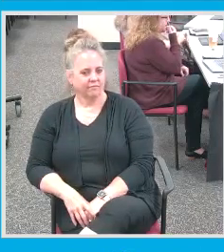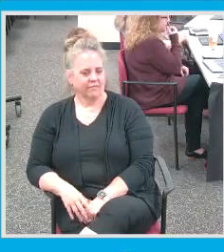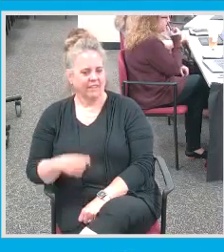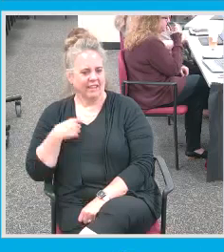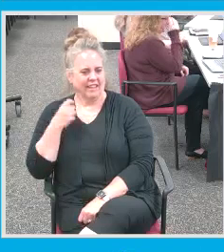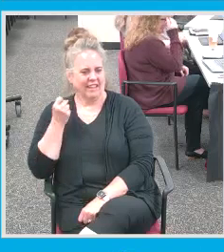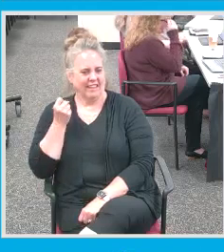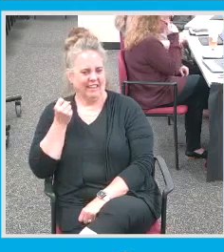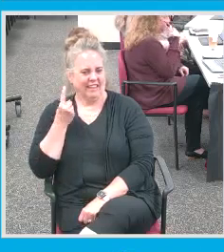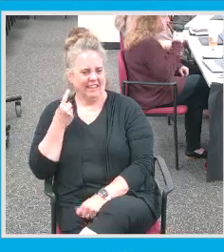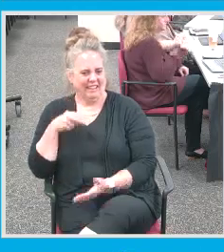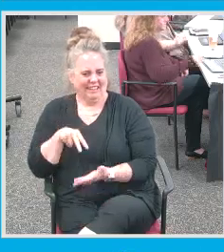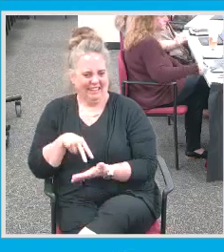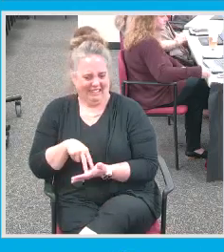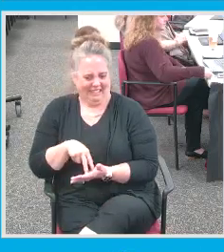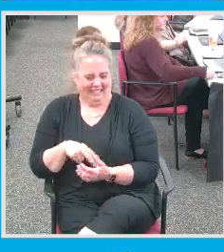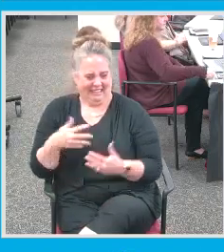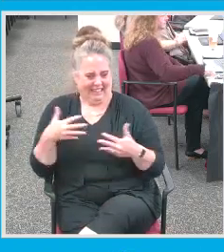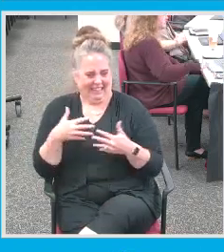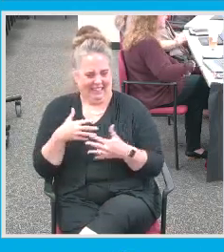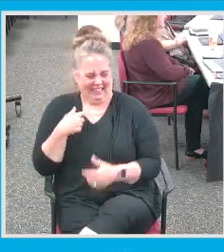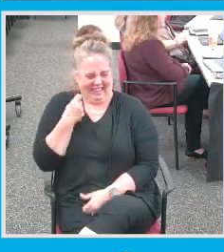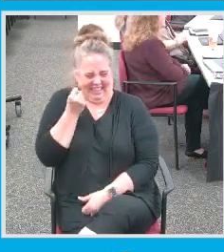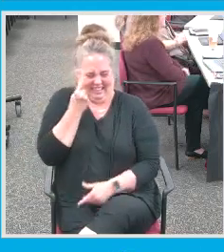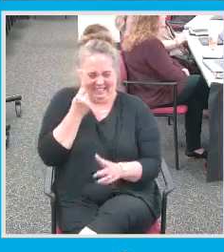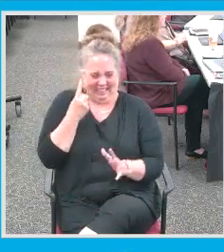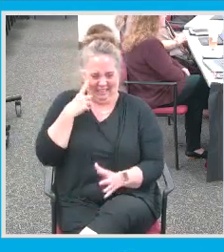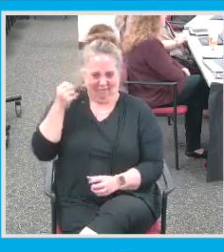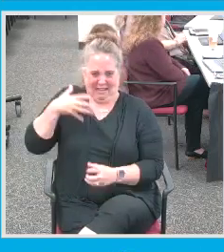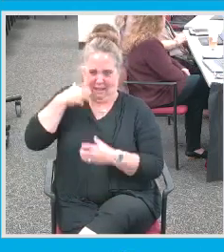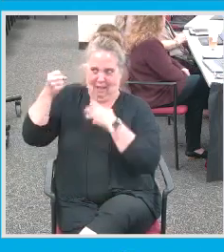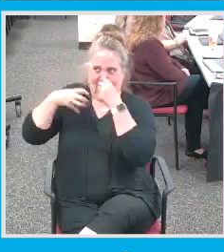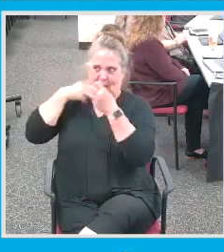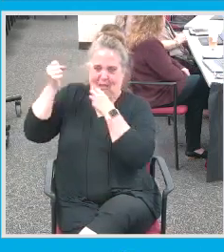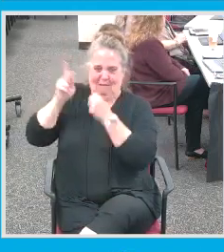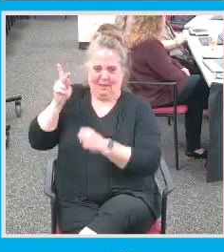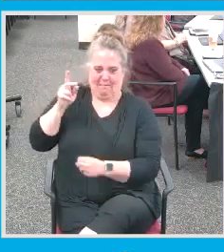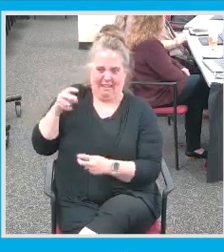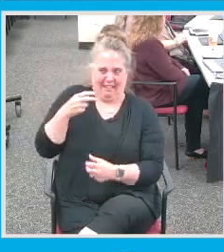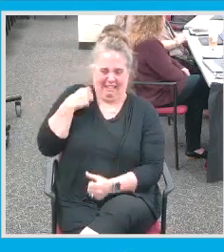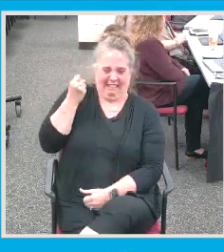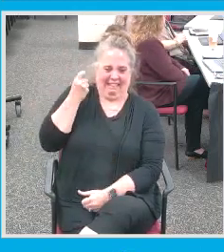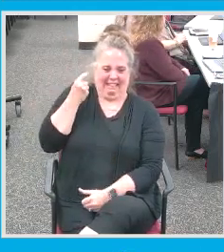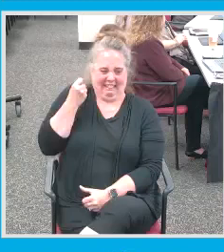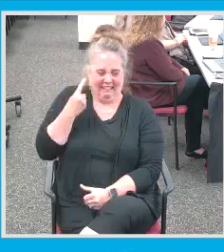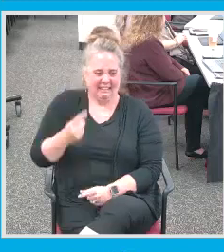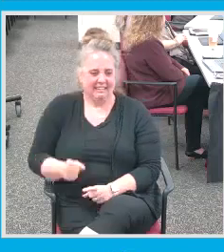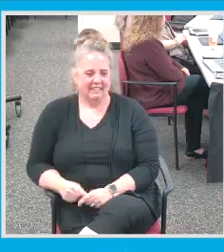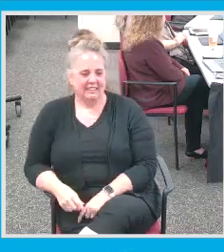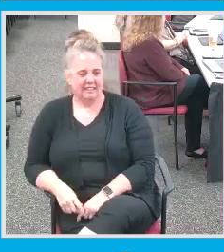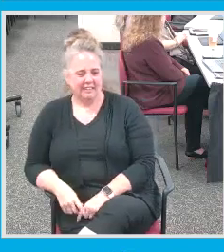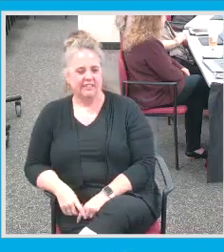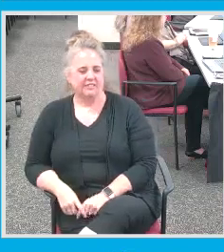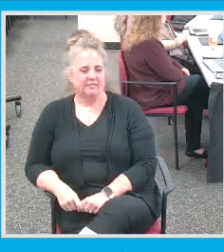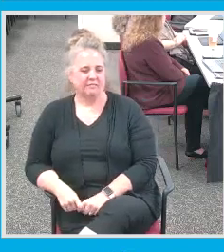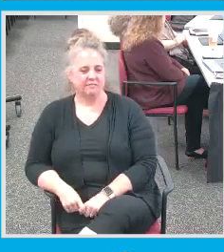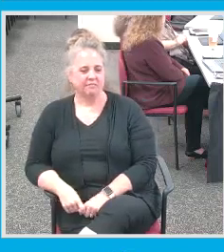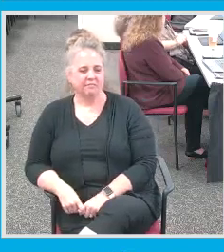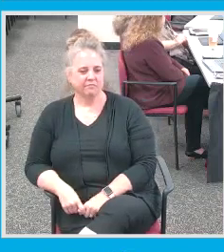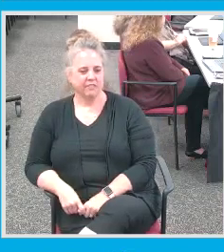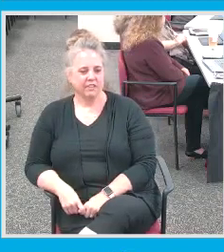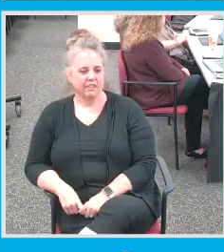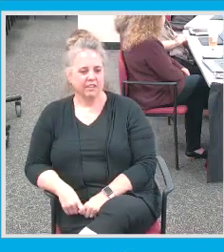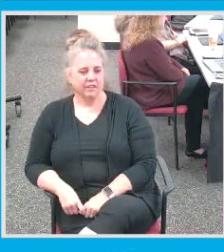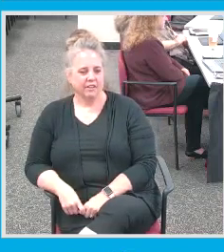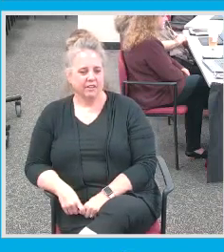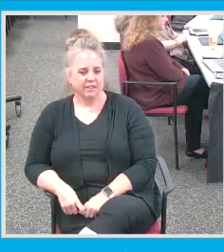folks sitting around here, but every one of us, I think, on this board has raised creatures of destruction ourselves. We